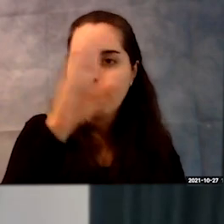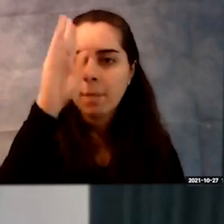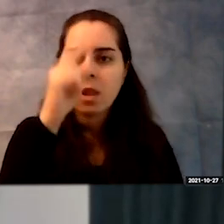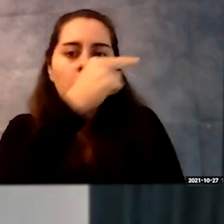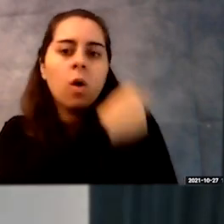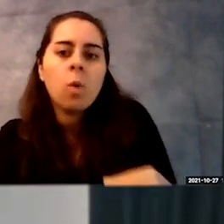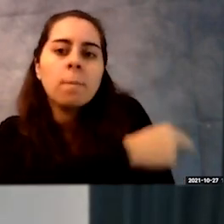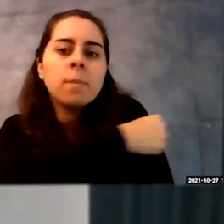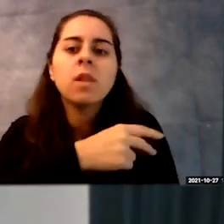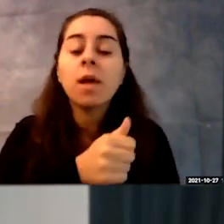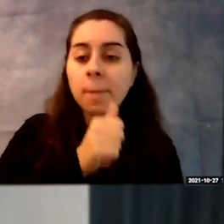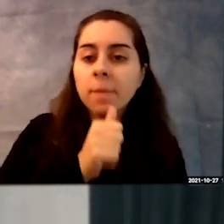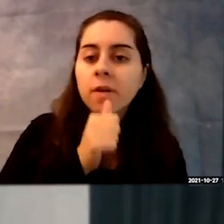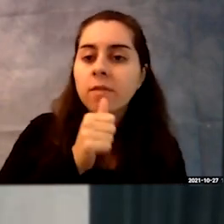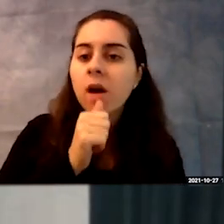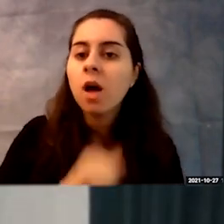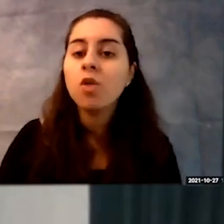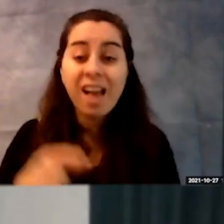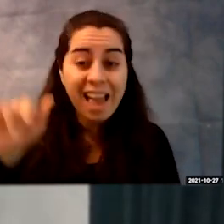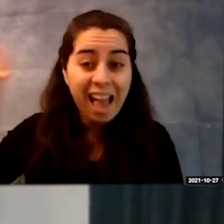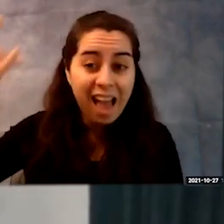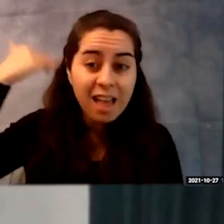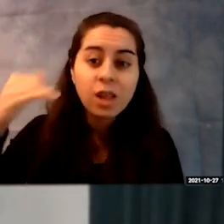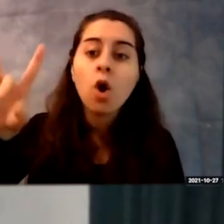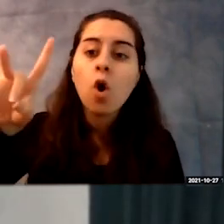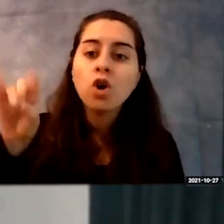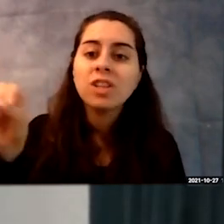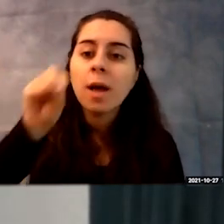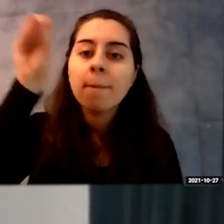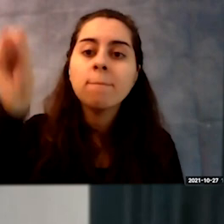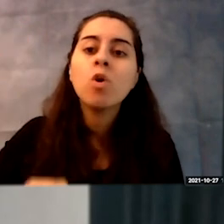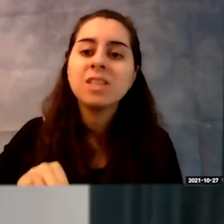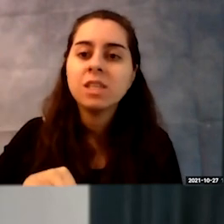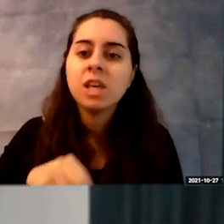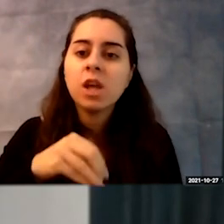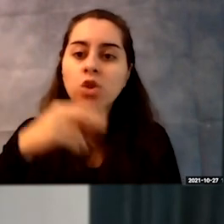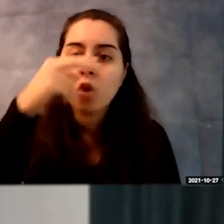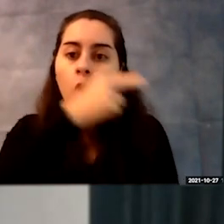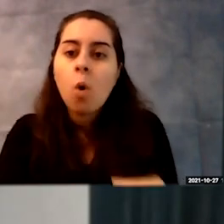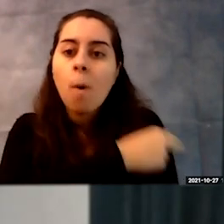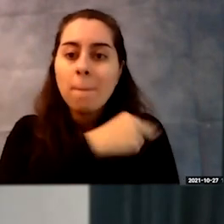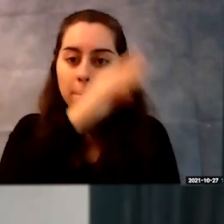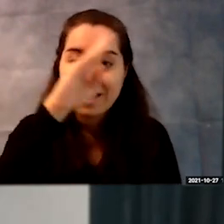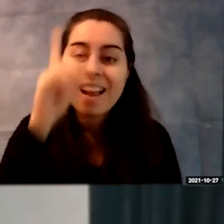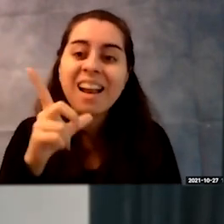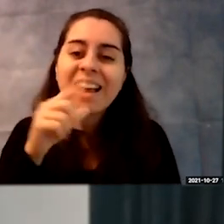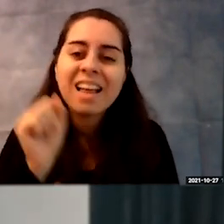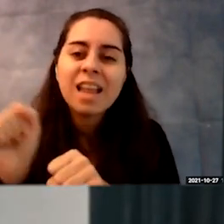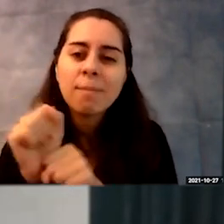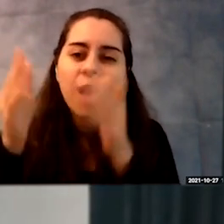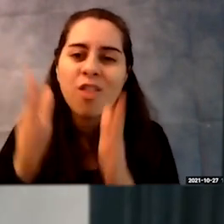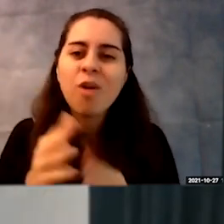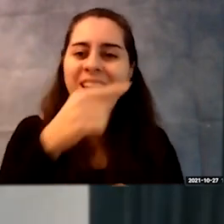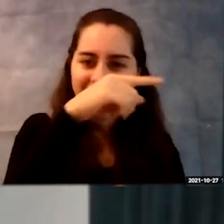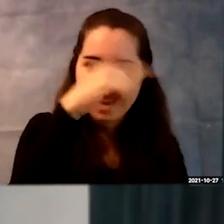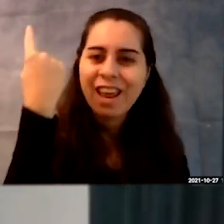time, 80% of hospital serving workers were Black and Puerto Ricans. Ever since, SEIU and